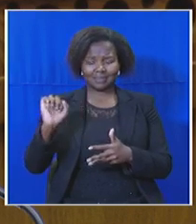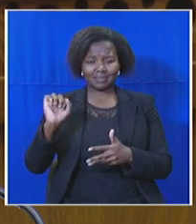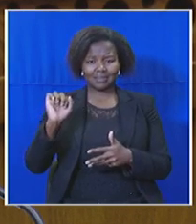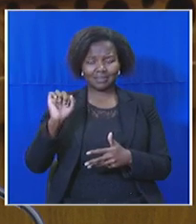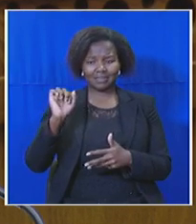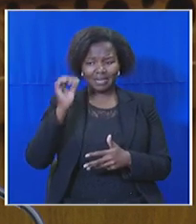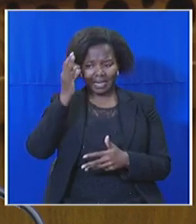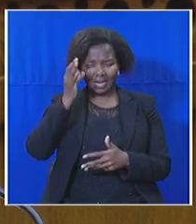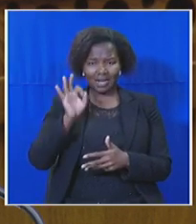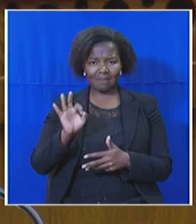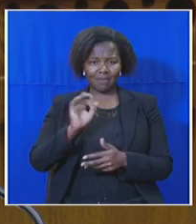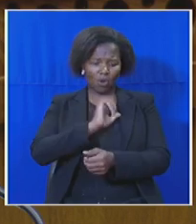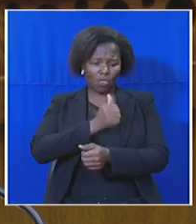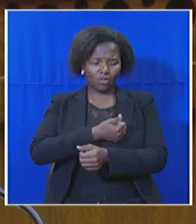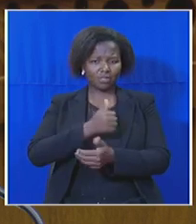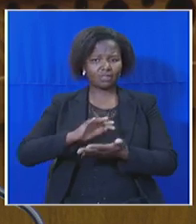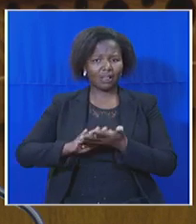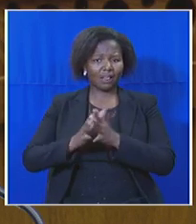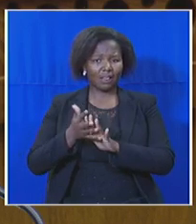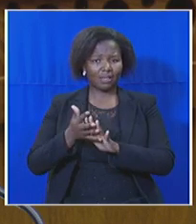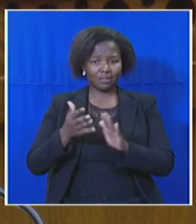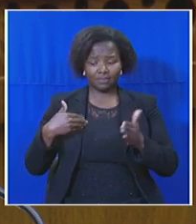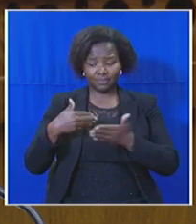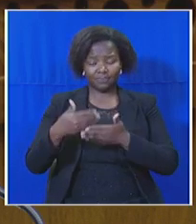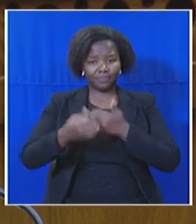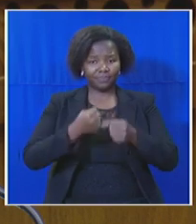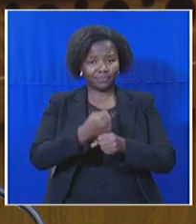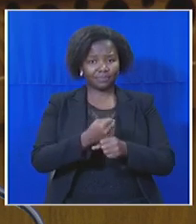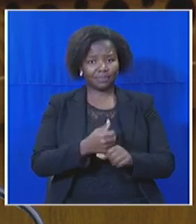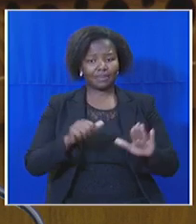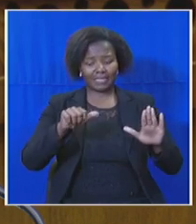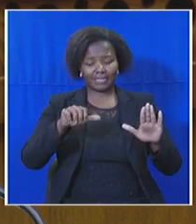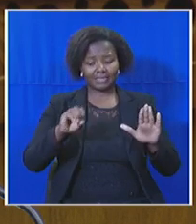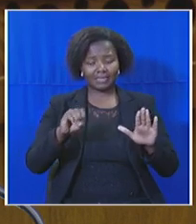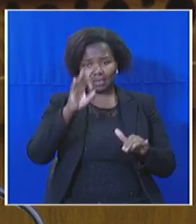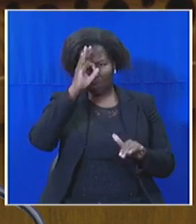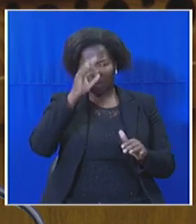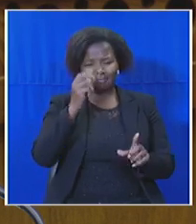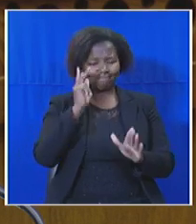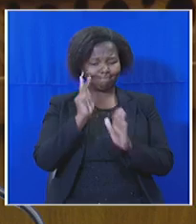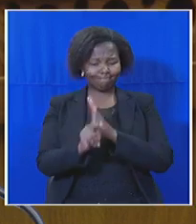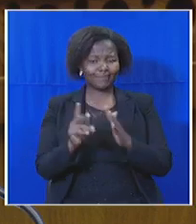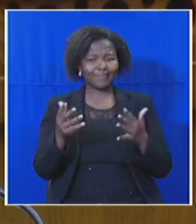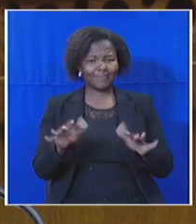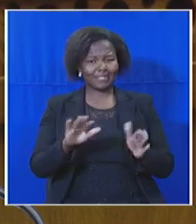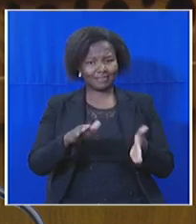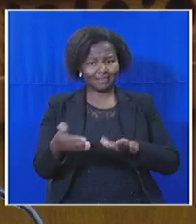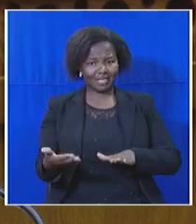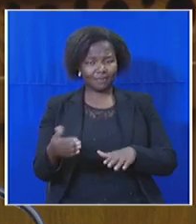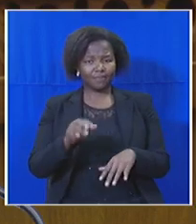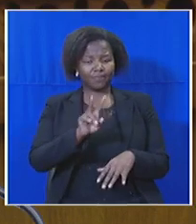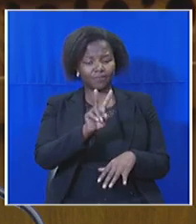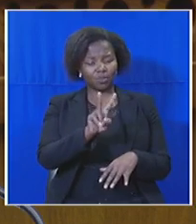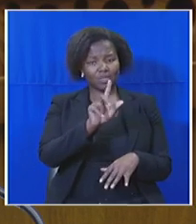This calendar year alone, 60 members of the service have been killed, and of those, 27